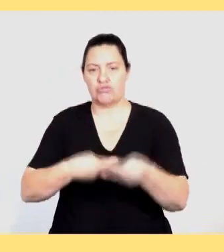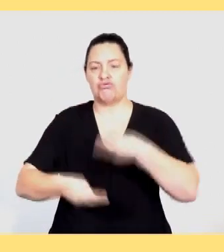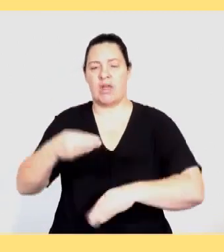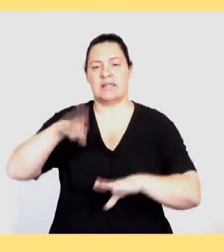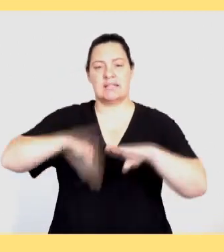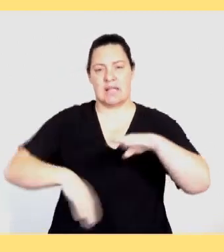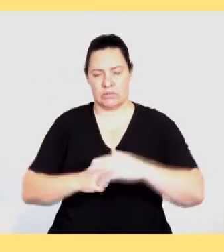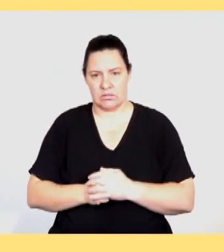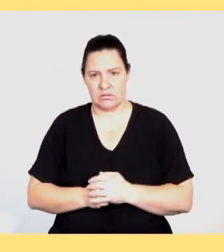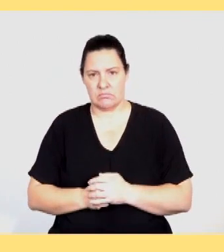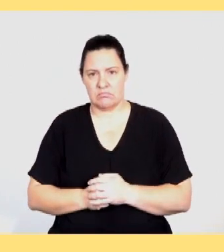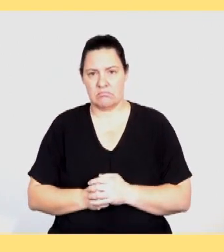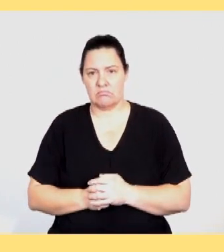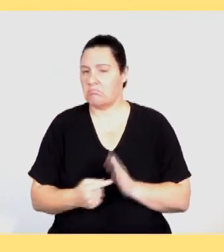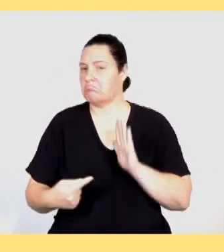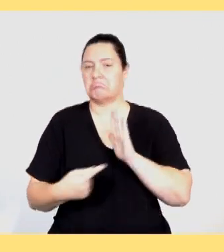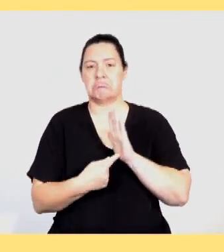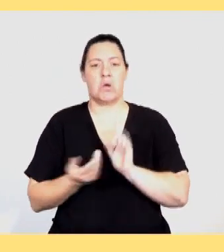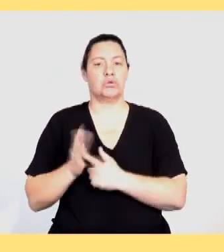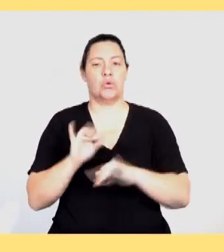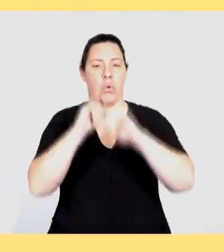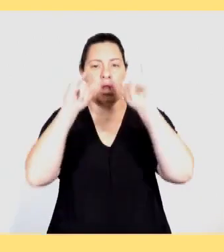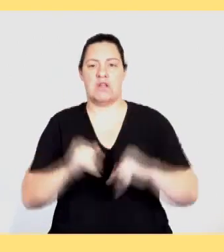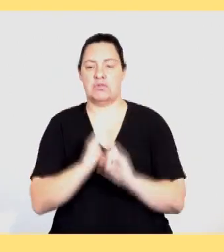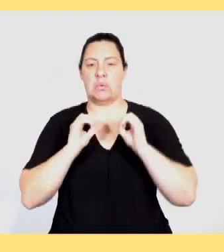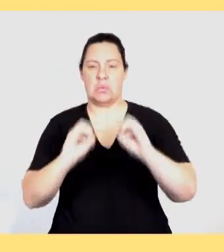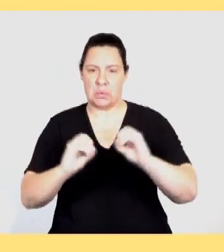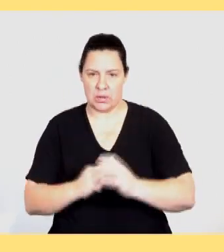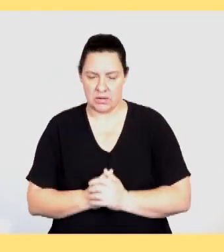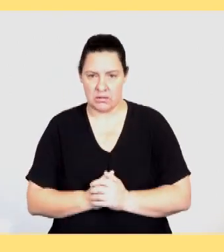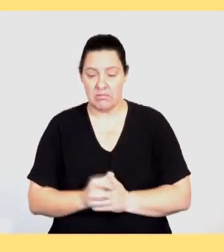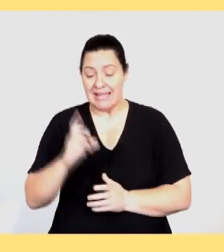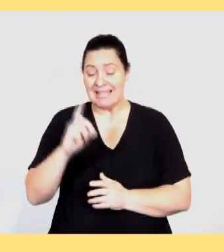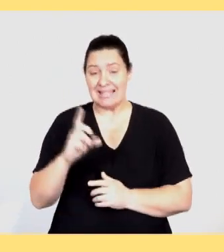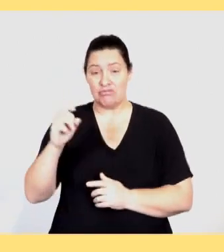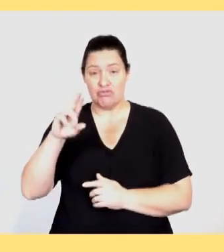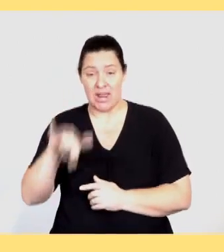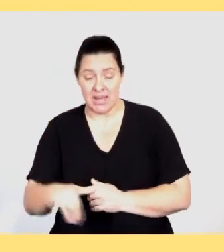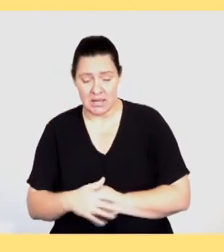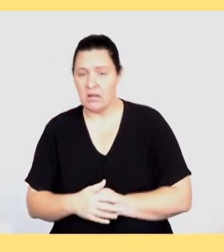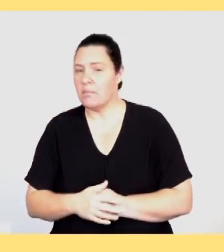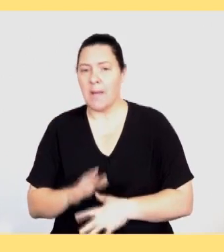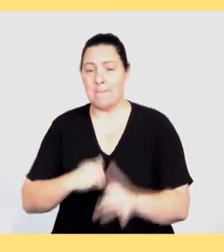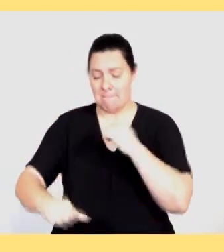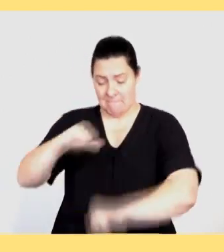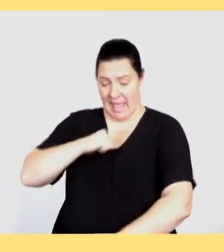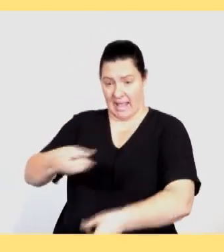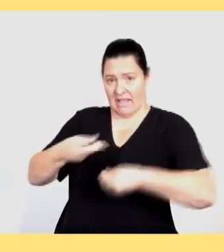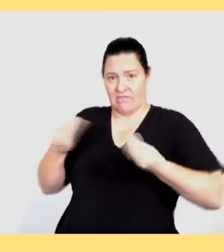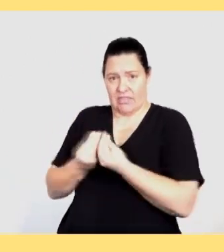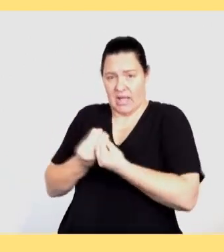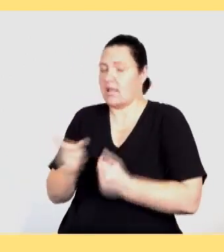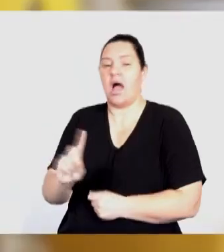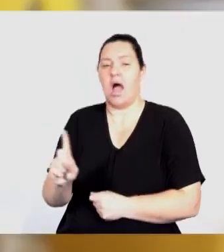trade discount that had not been indicated on the invoice. So you can see with D Dre, they are not returning goods